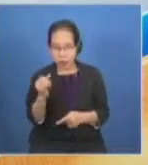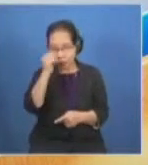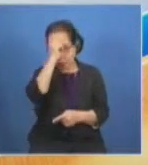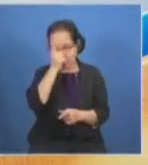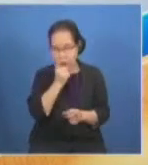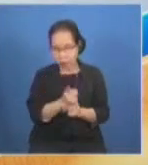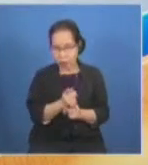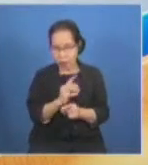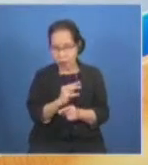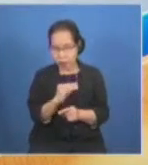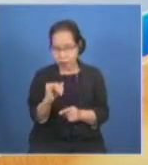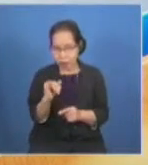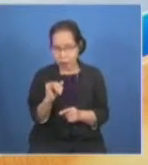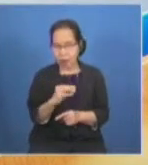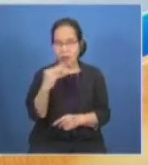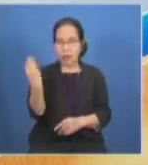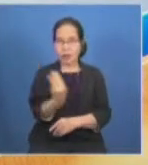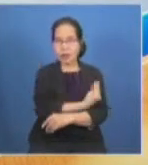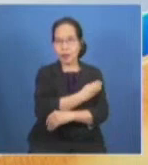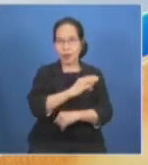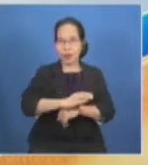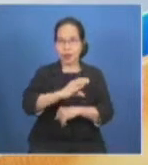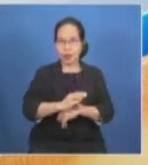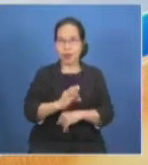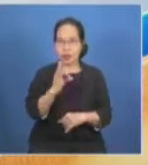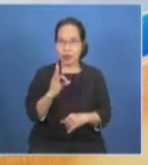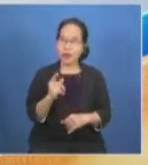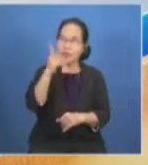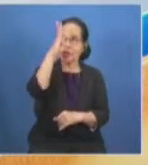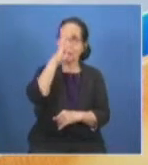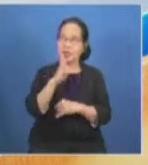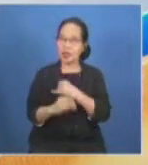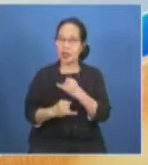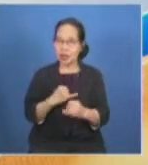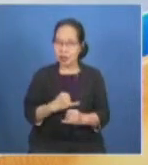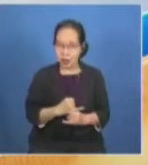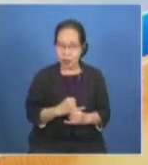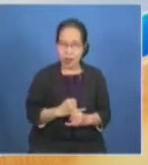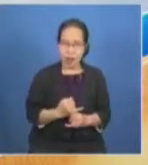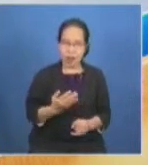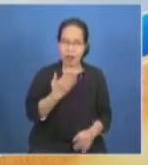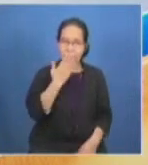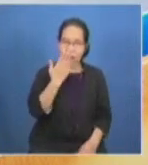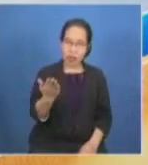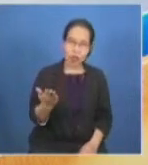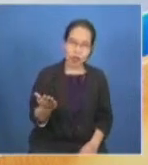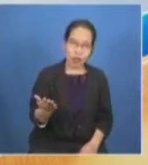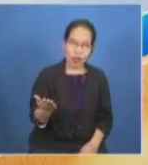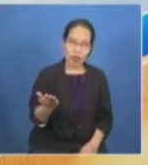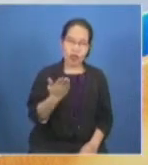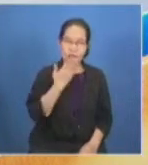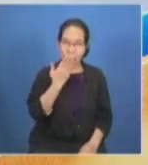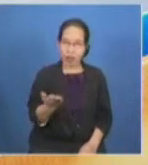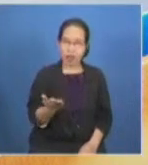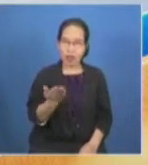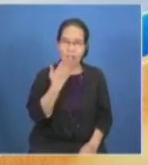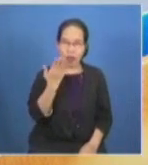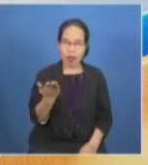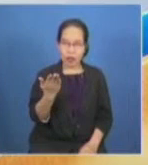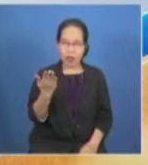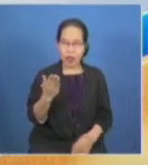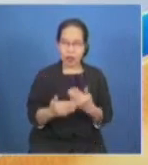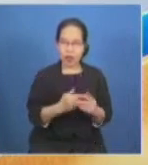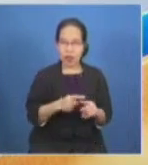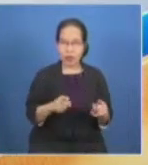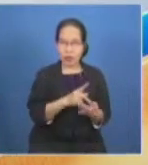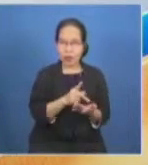Zoom. And remember, they are the members, the brethren in the members, Church of God International. We thank